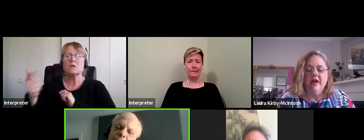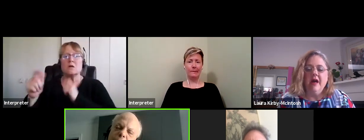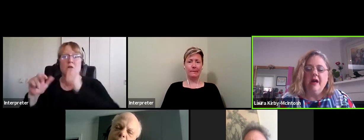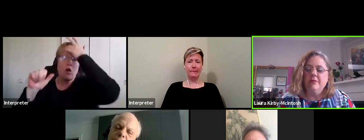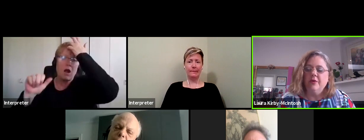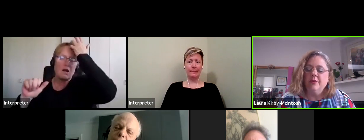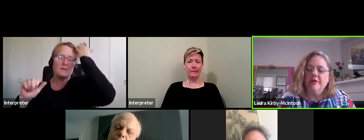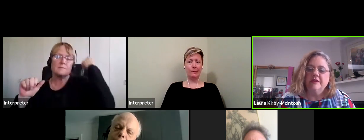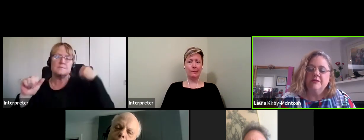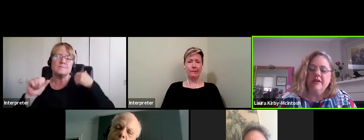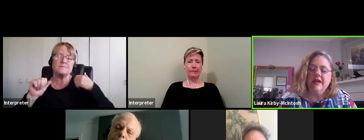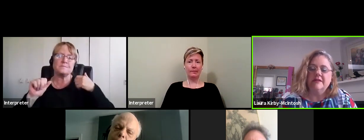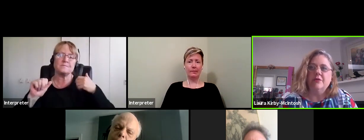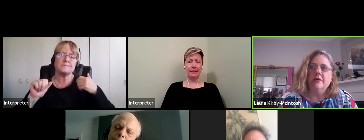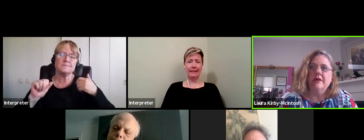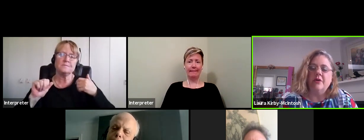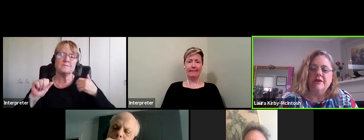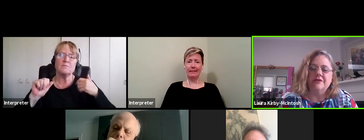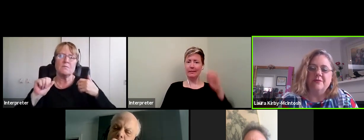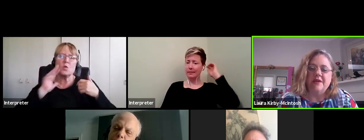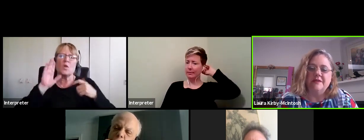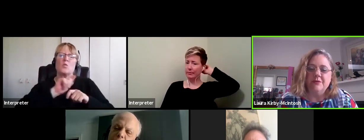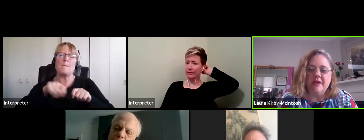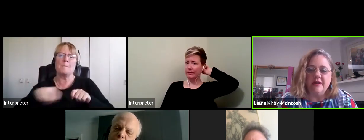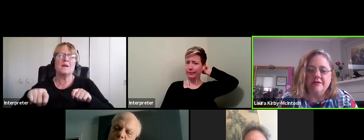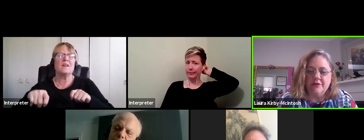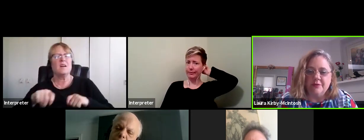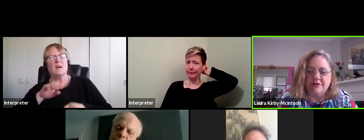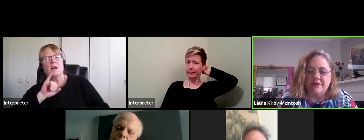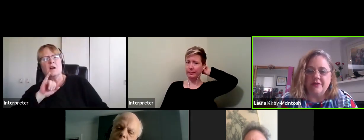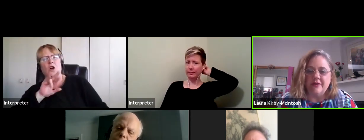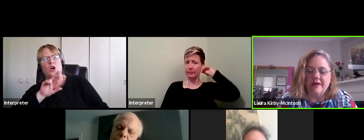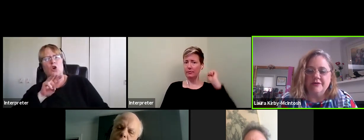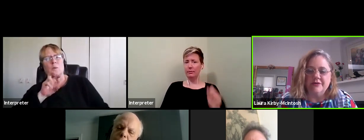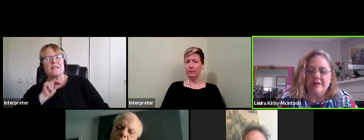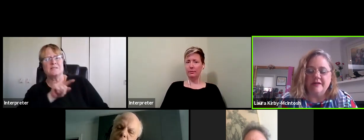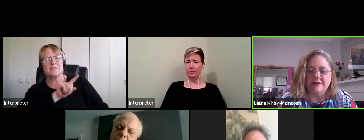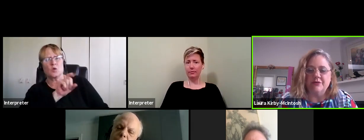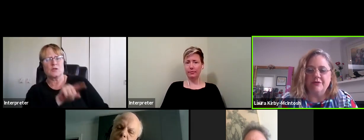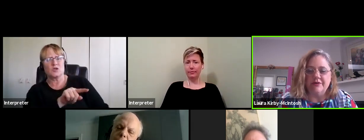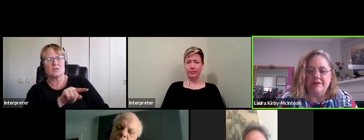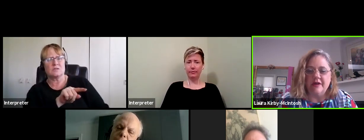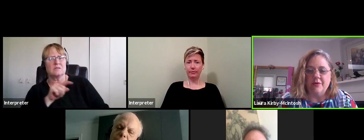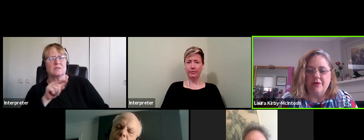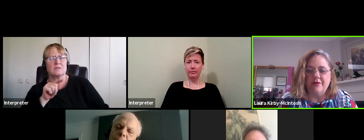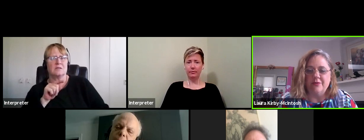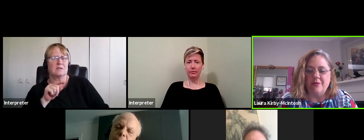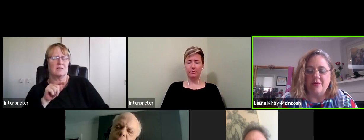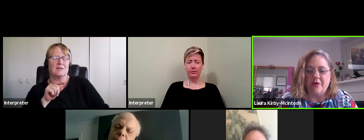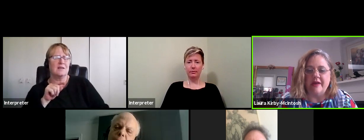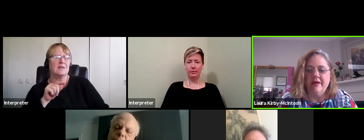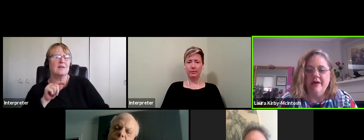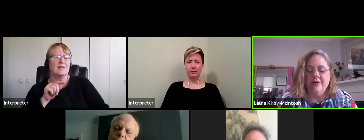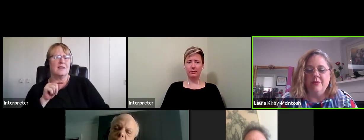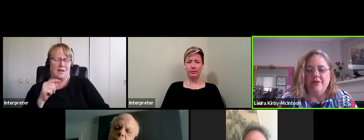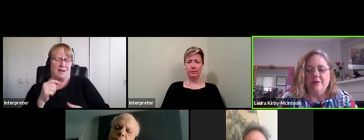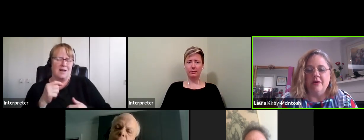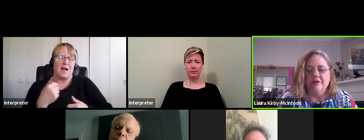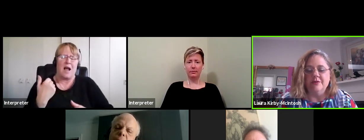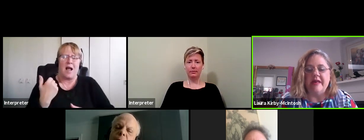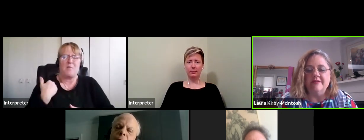Sure. Erwin, I just want to ask you a question, because you and I got to know each other during that extraordinary time where we were working